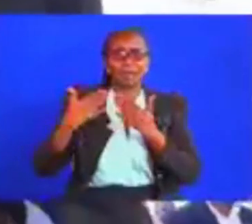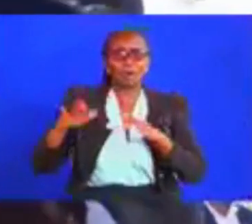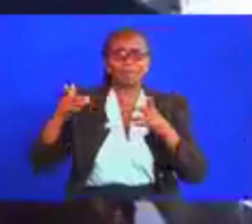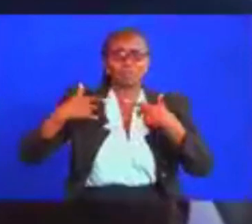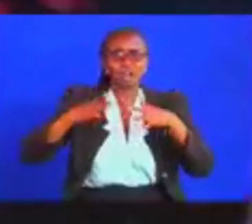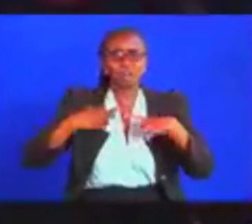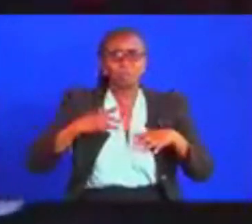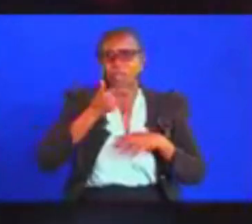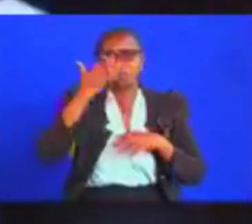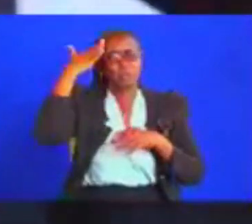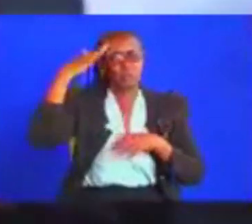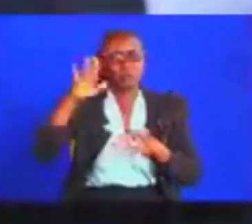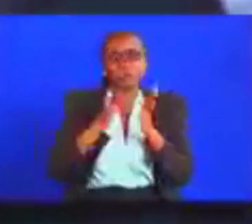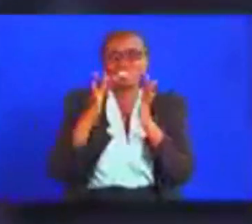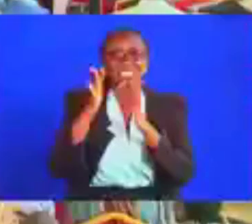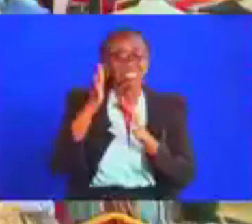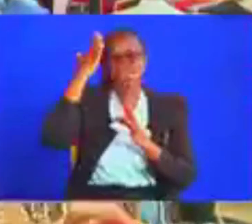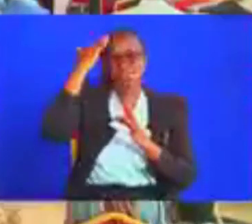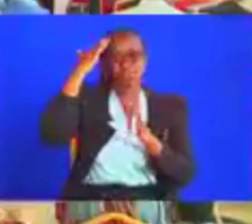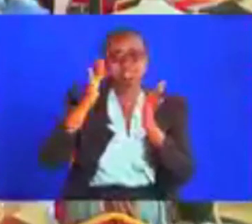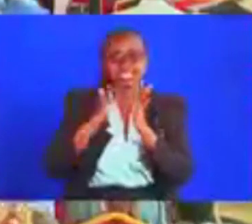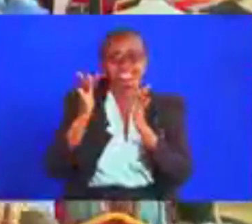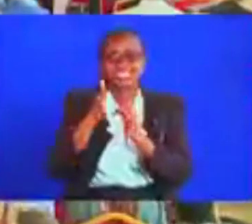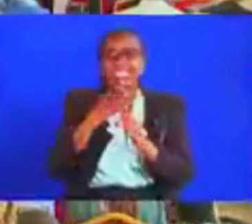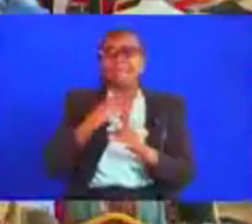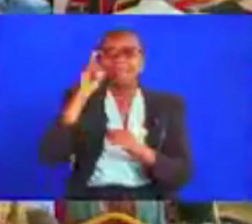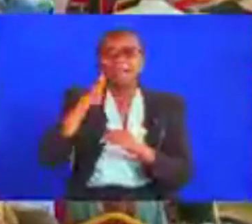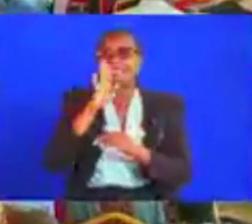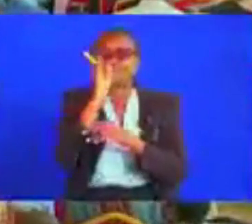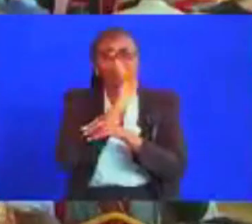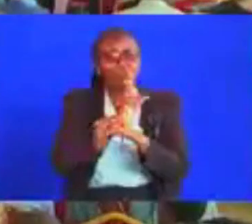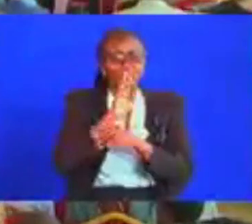not know him to know him and to be used by him.